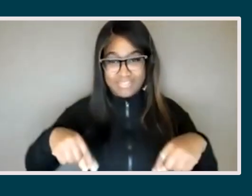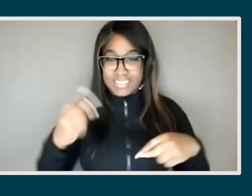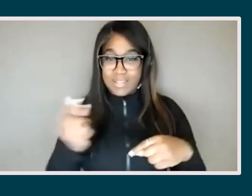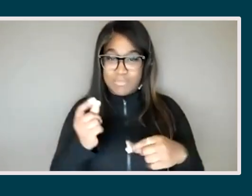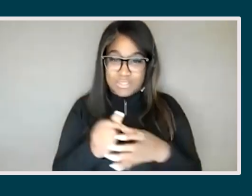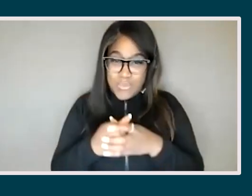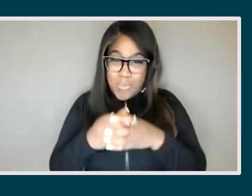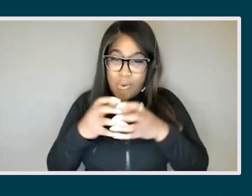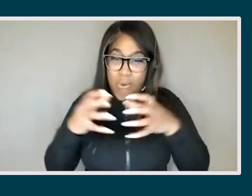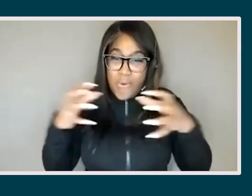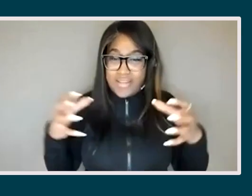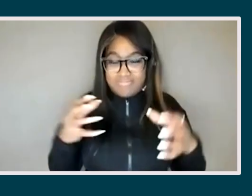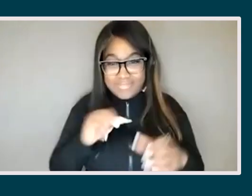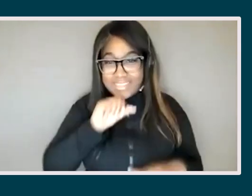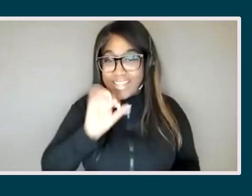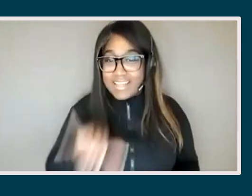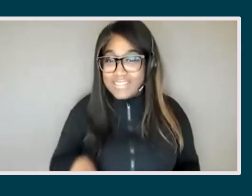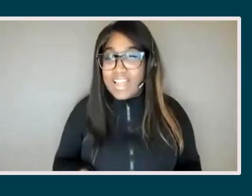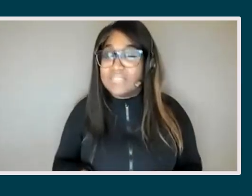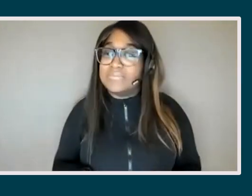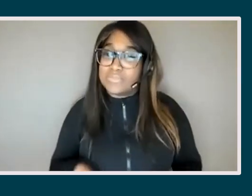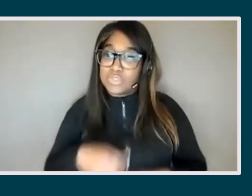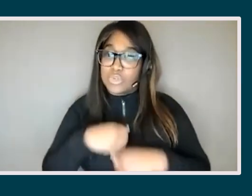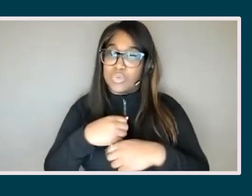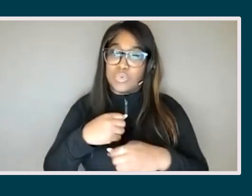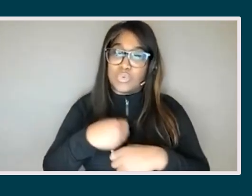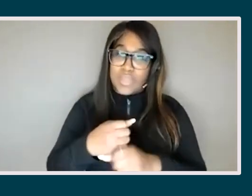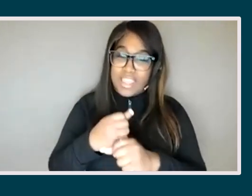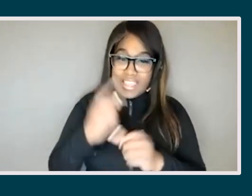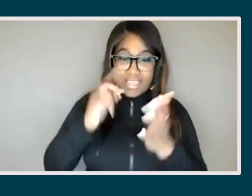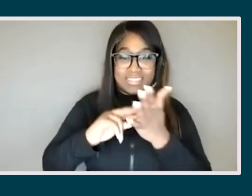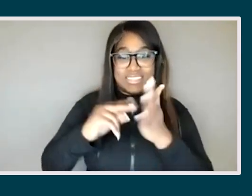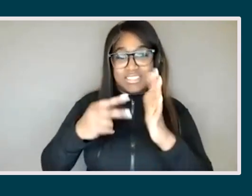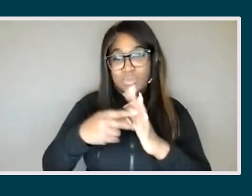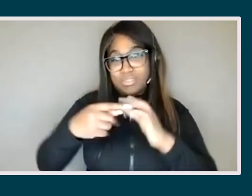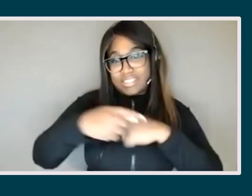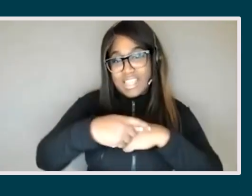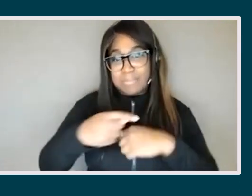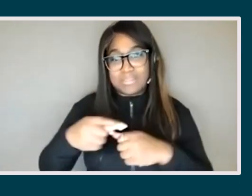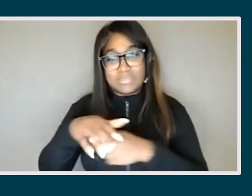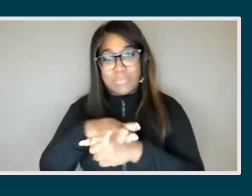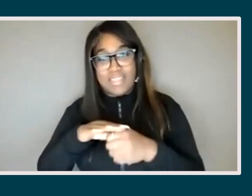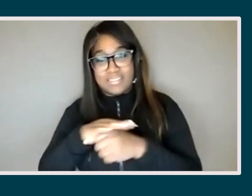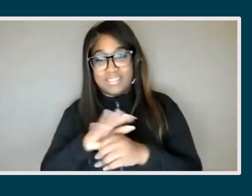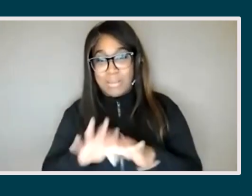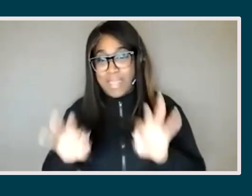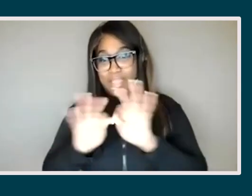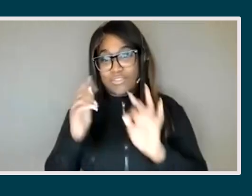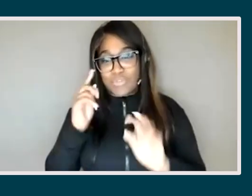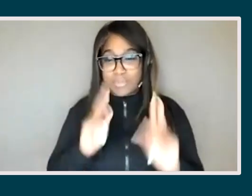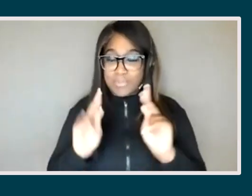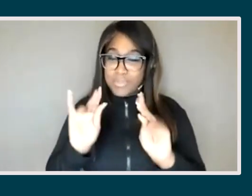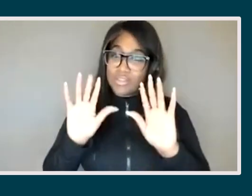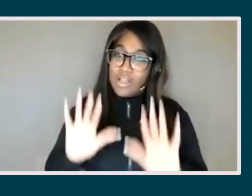And I love that. That's creating the intentional time and space really matters for people. So that was an awesome